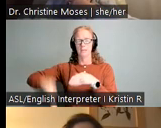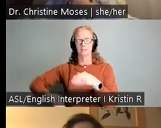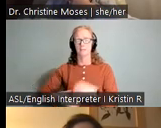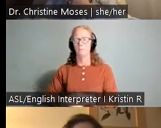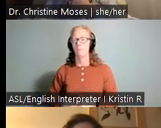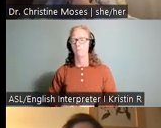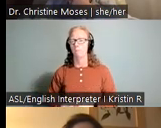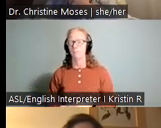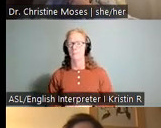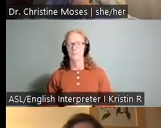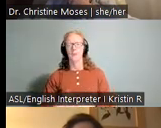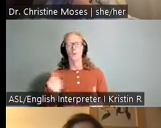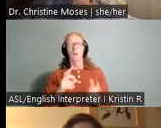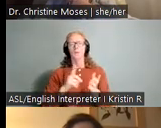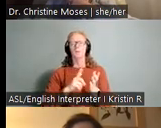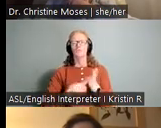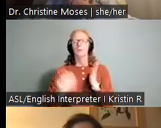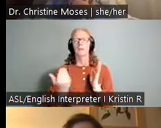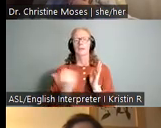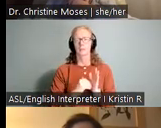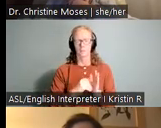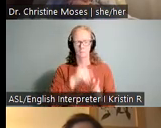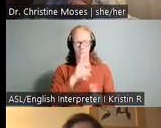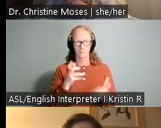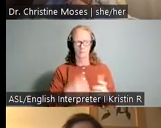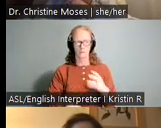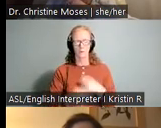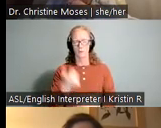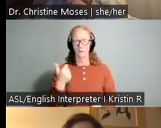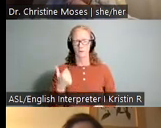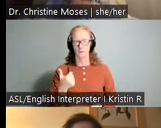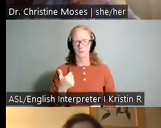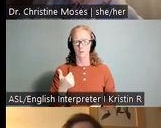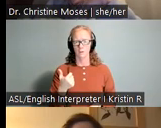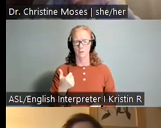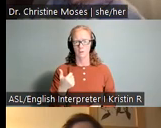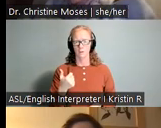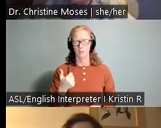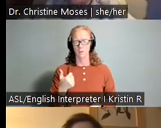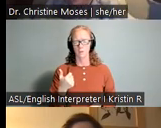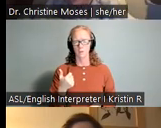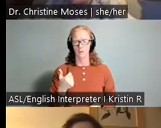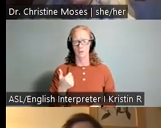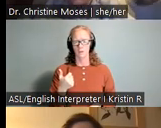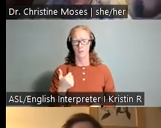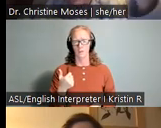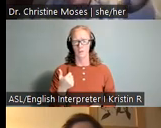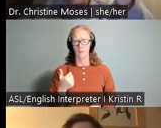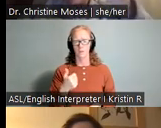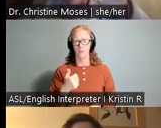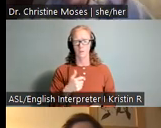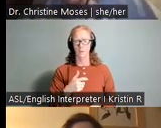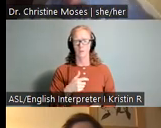Well, I just want to double check. Do you really want to remove sworn employees, or do you want both